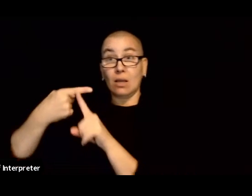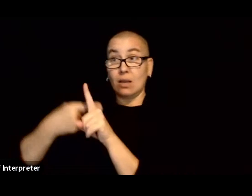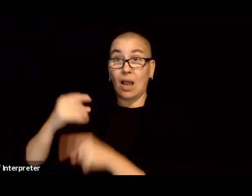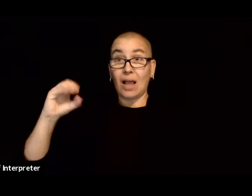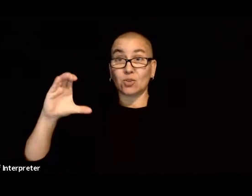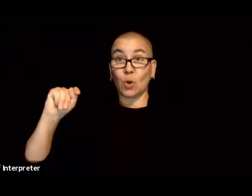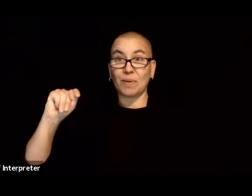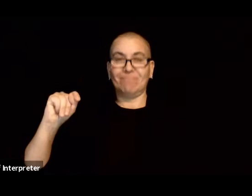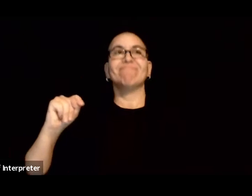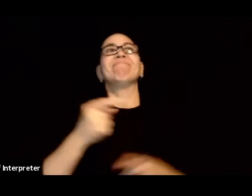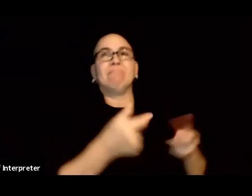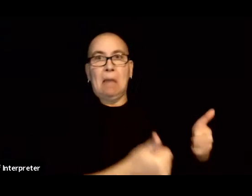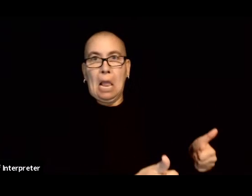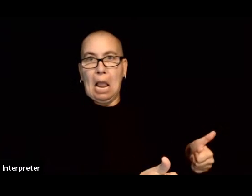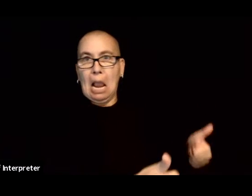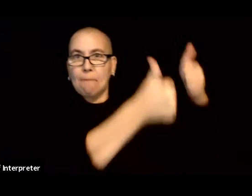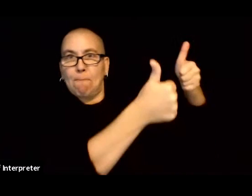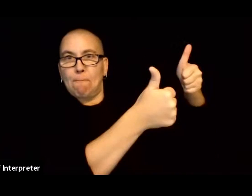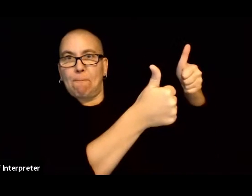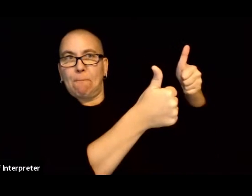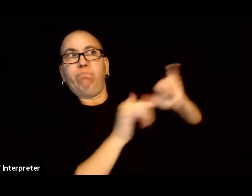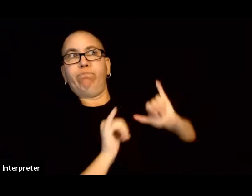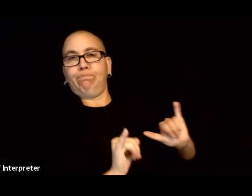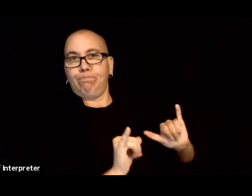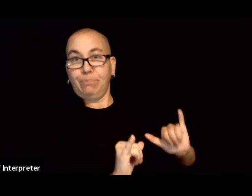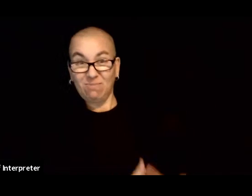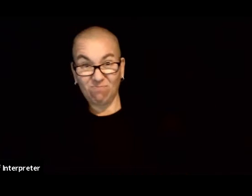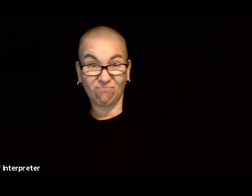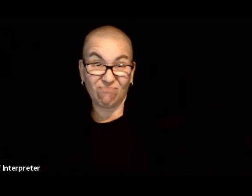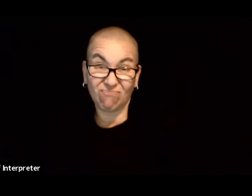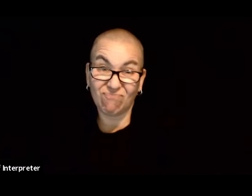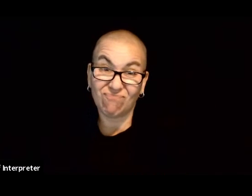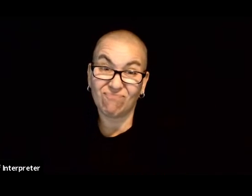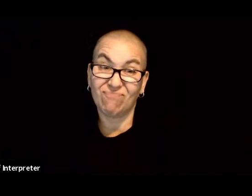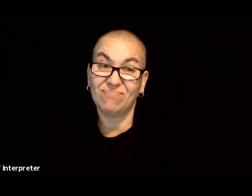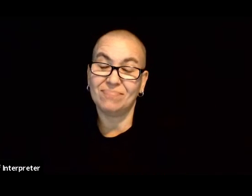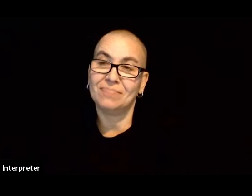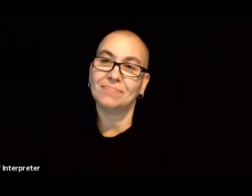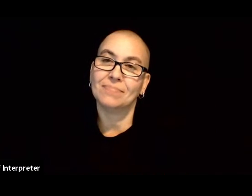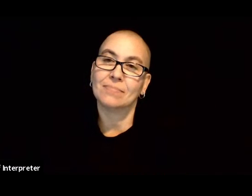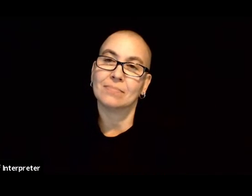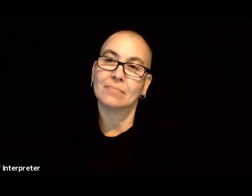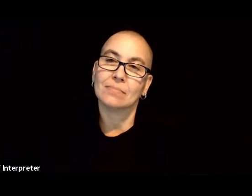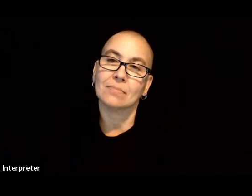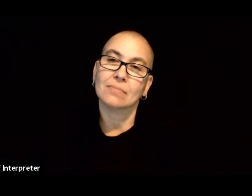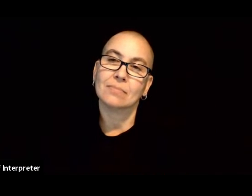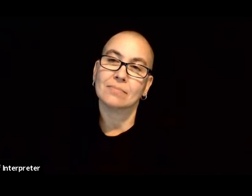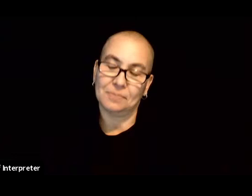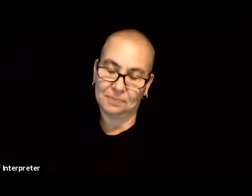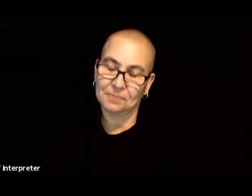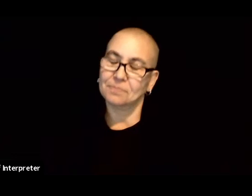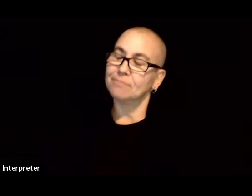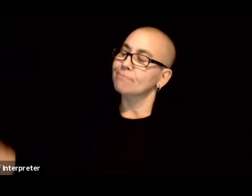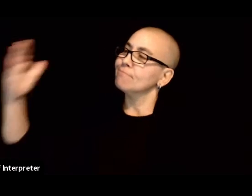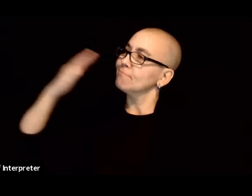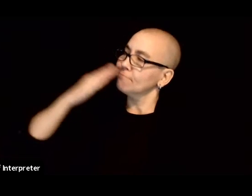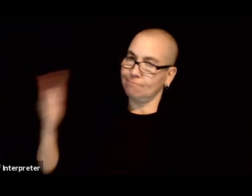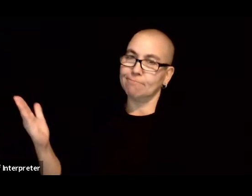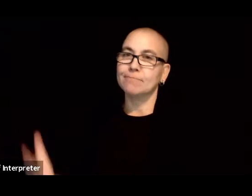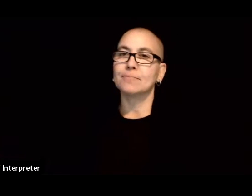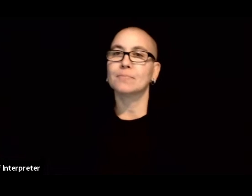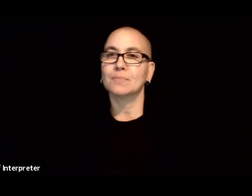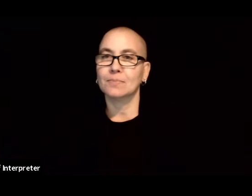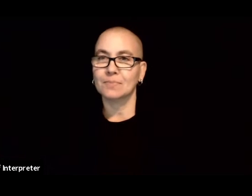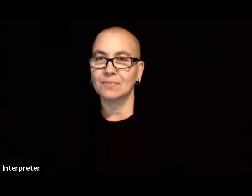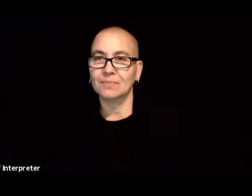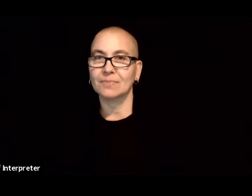you. Okay. And just to follow up, it's snowing outside where I am right now, just a little bit,